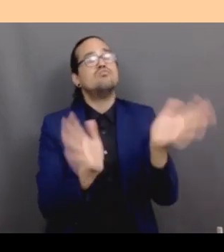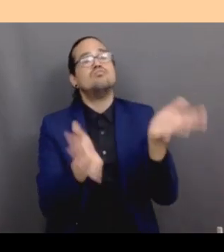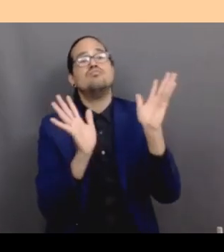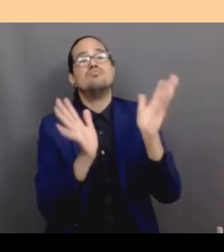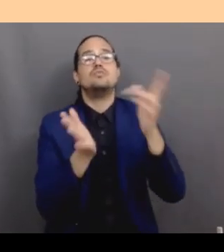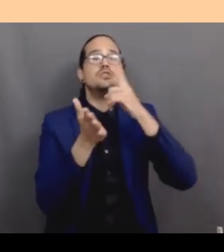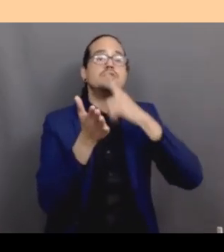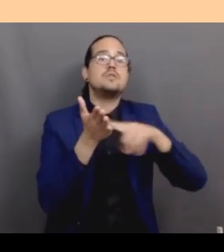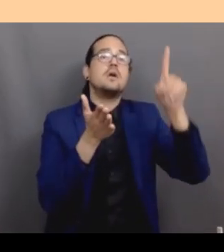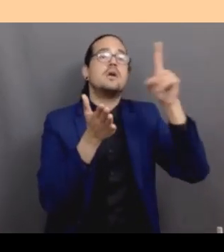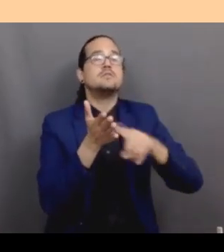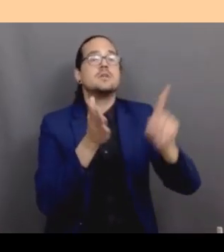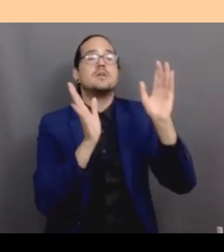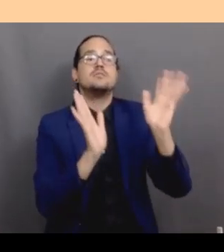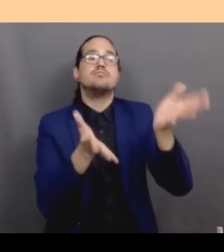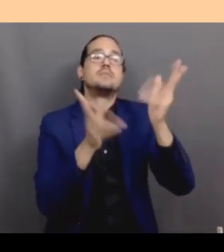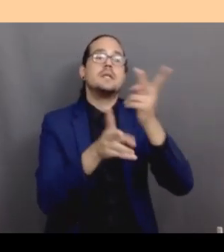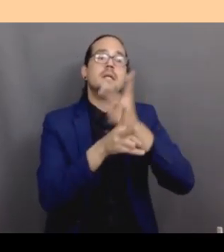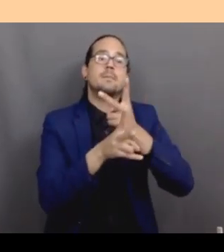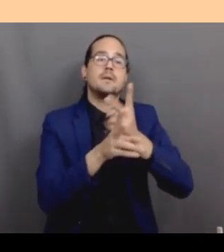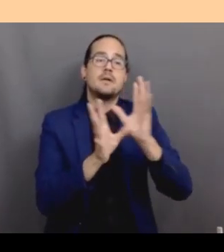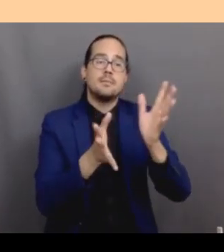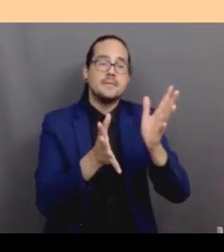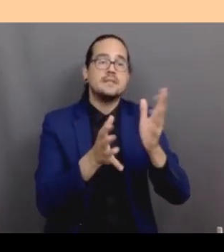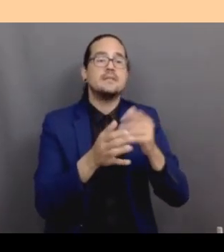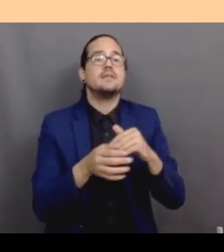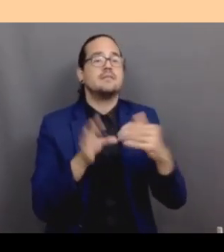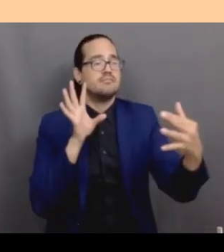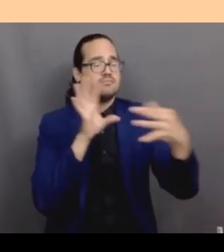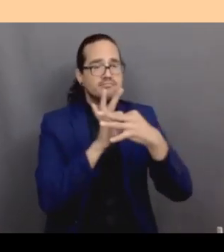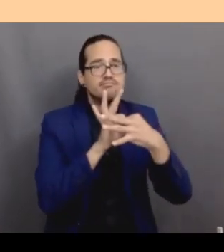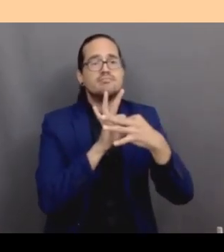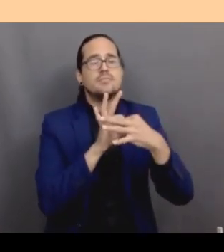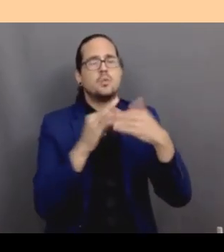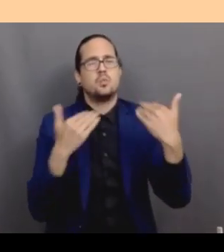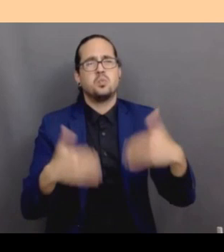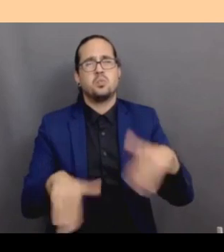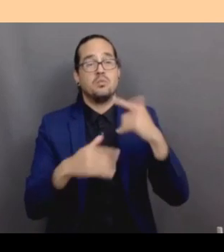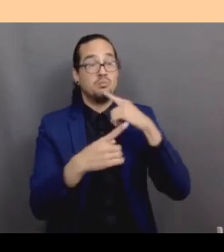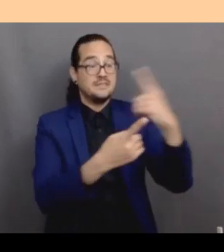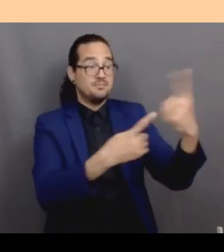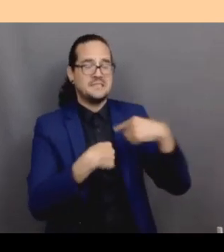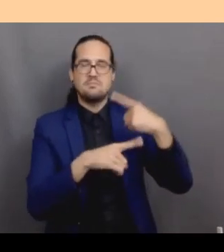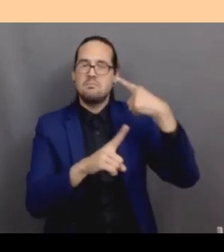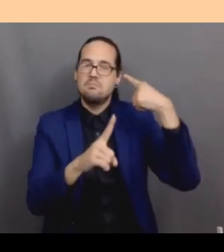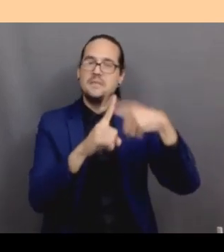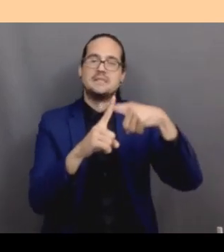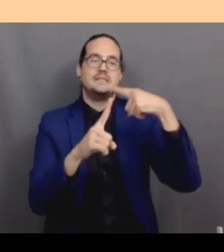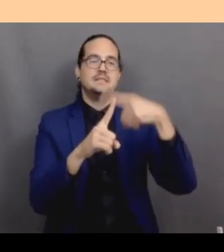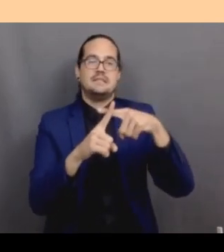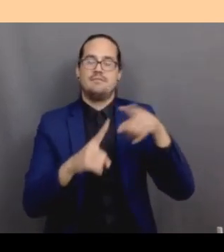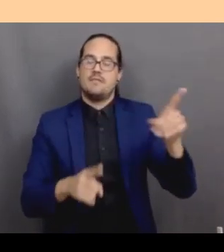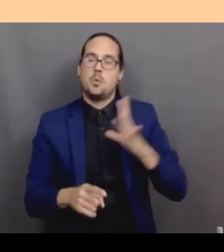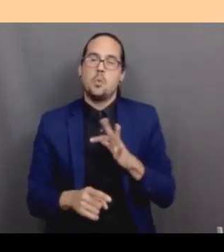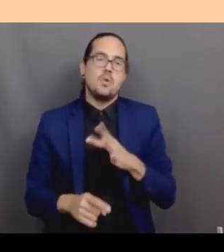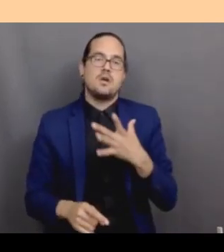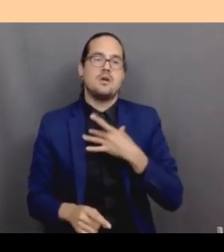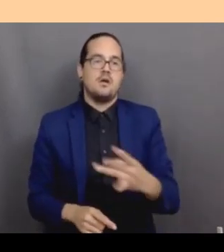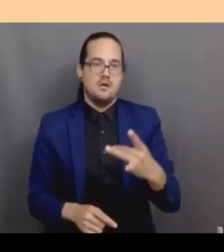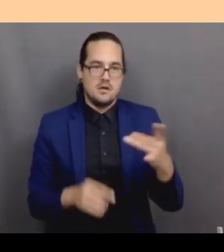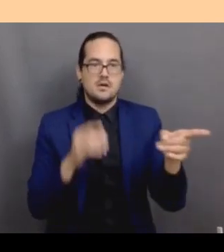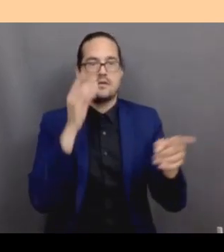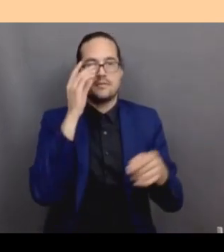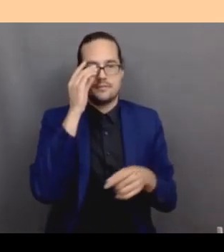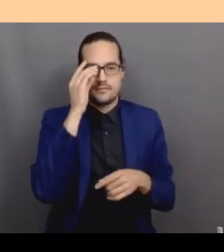those connections are really, really positive and really valuable. And as Lisa mentioned,